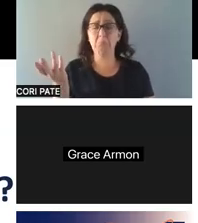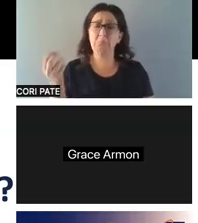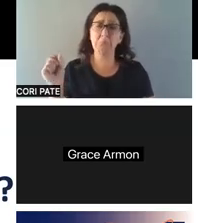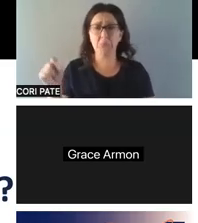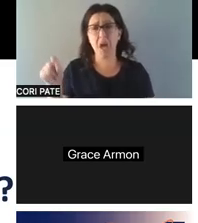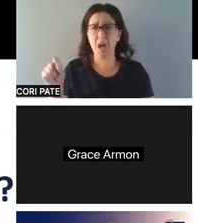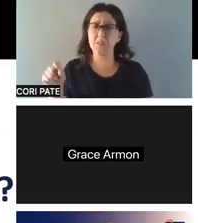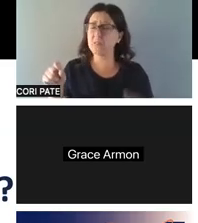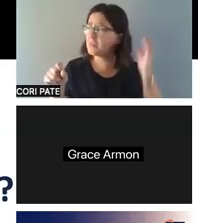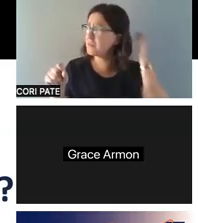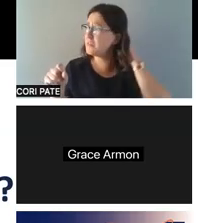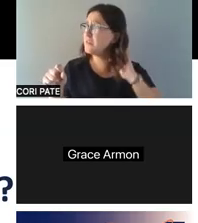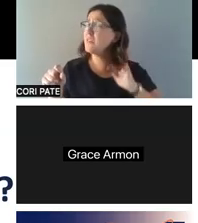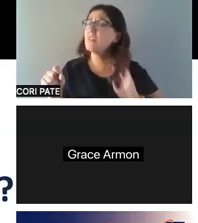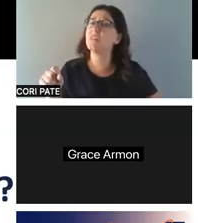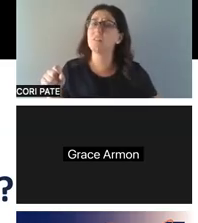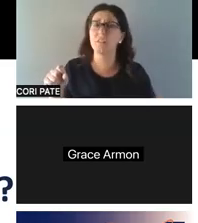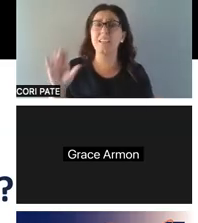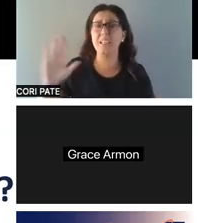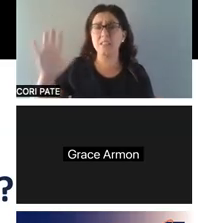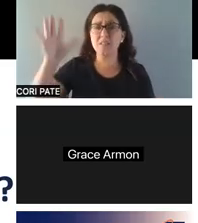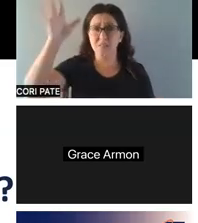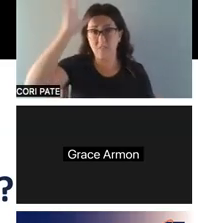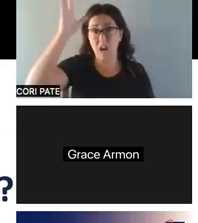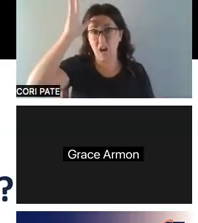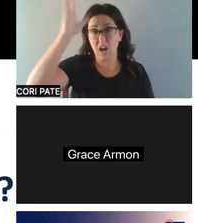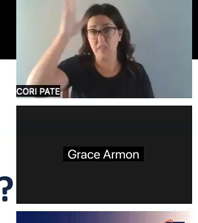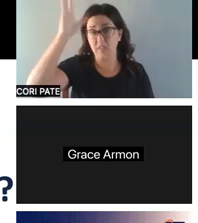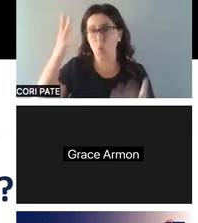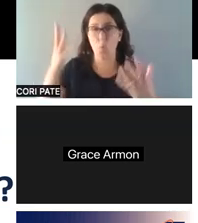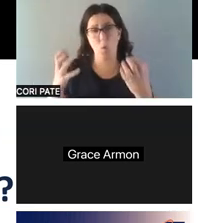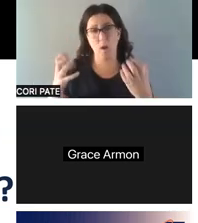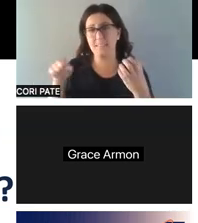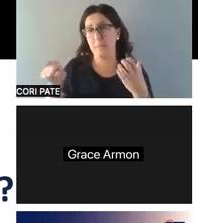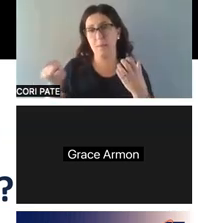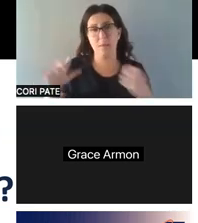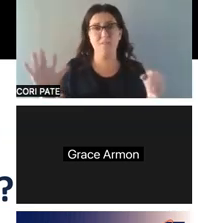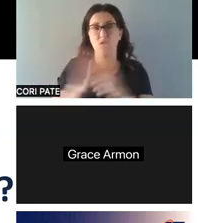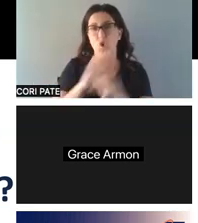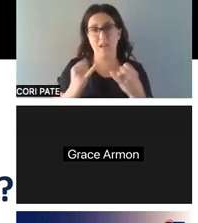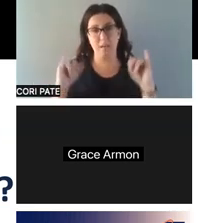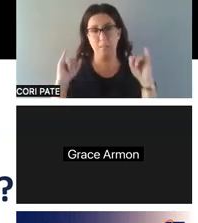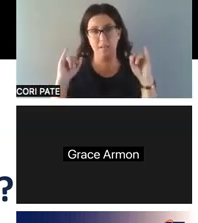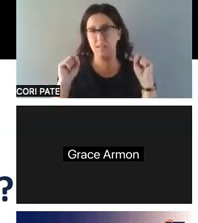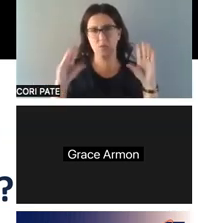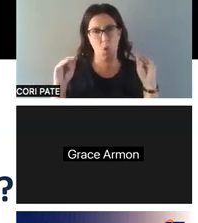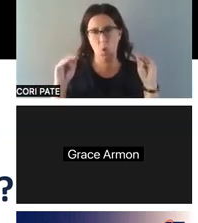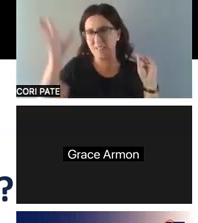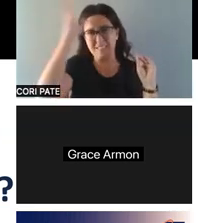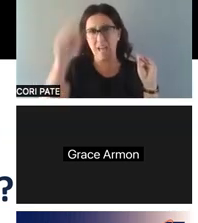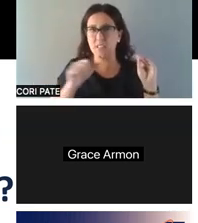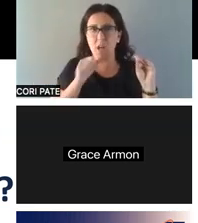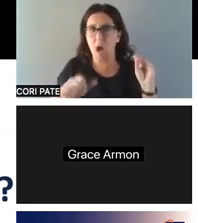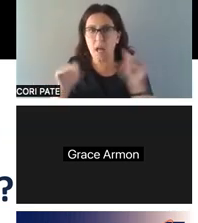um, Barton's father wants him to be totally independent, so he's not like a helicopter parent at